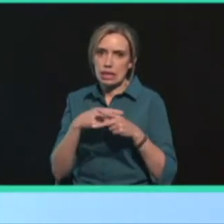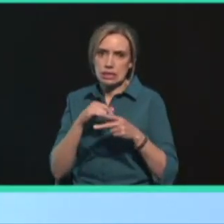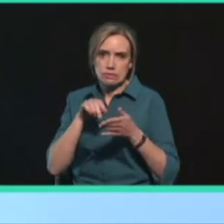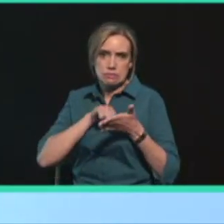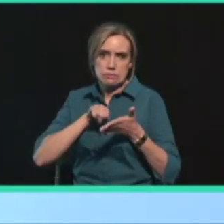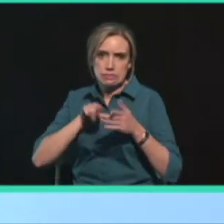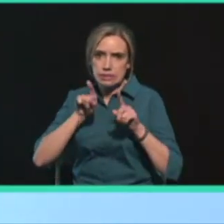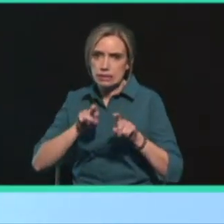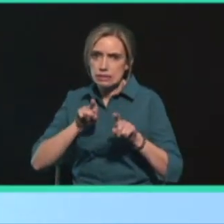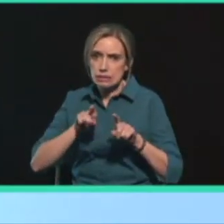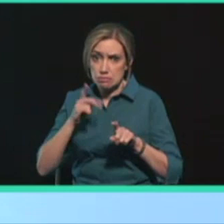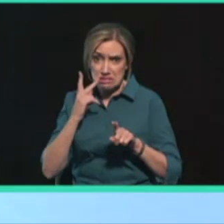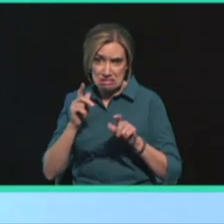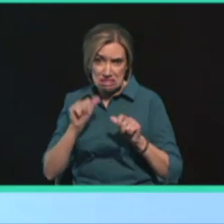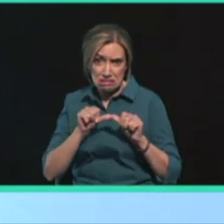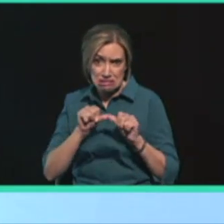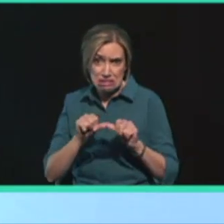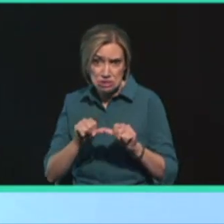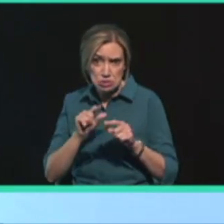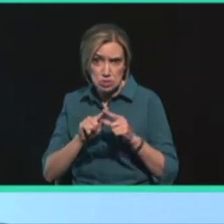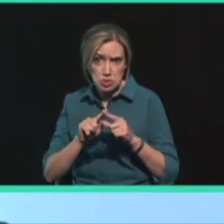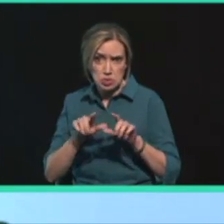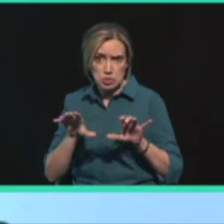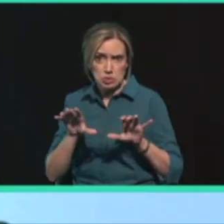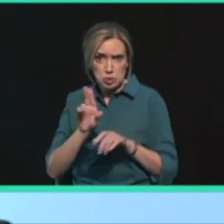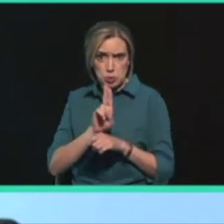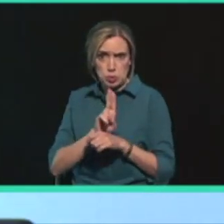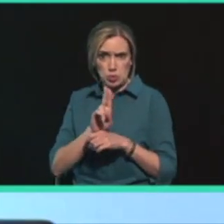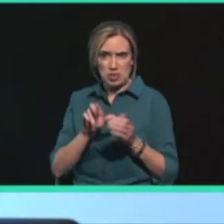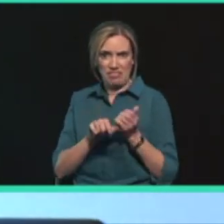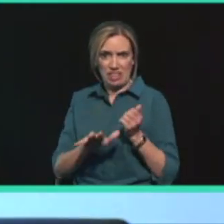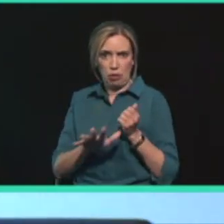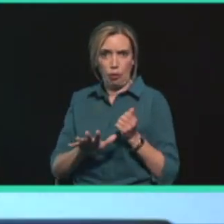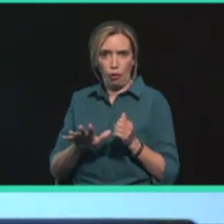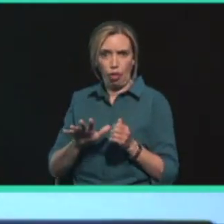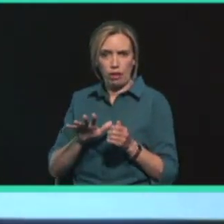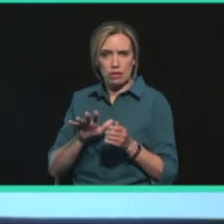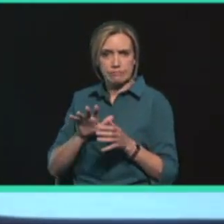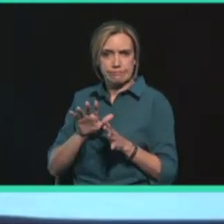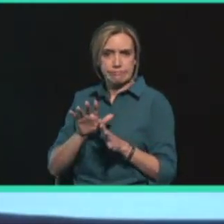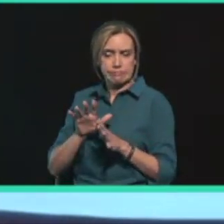undernutrition with fecal microbiota transplantation from healthy people.